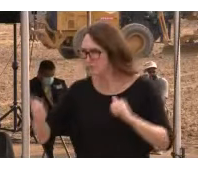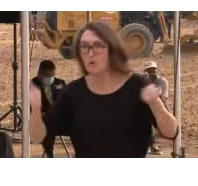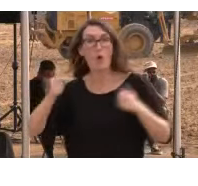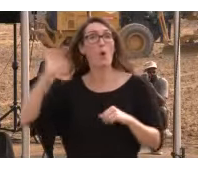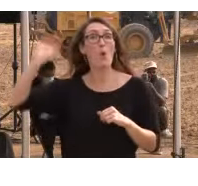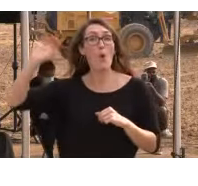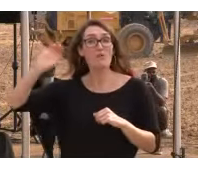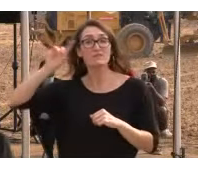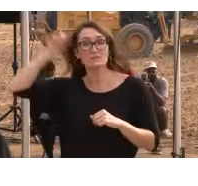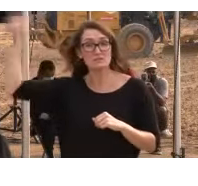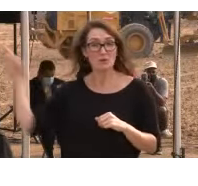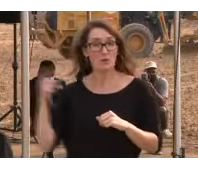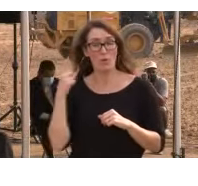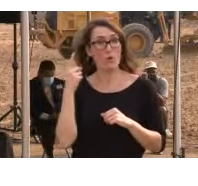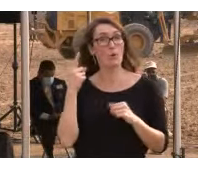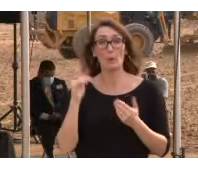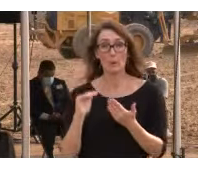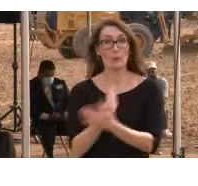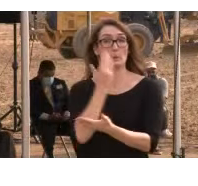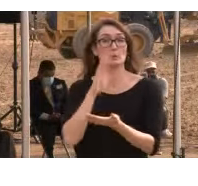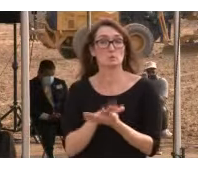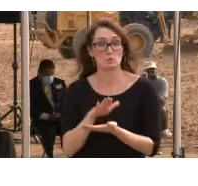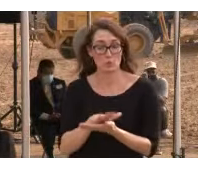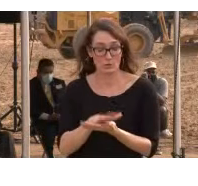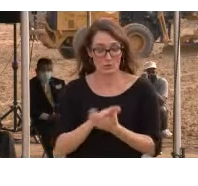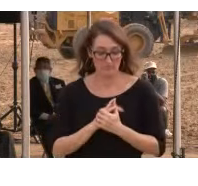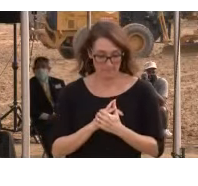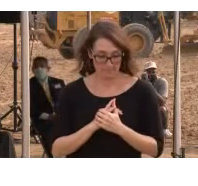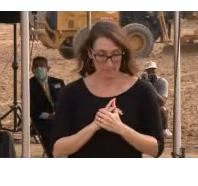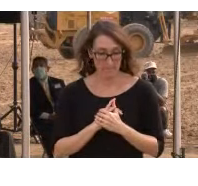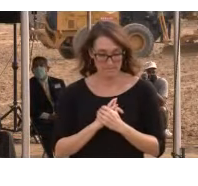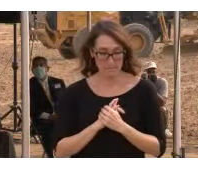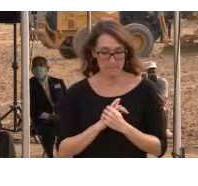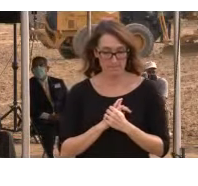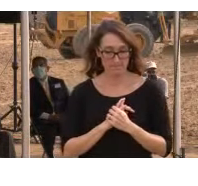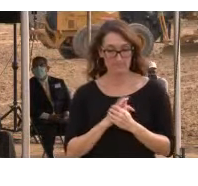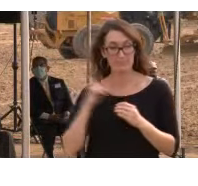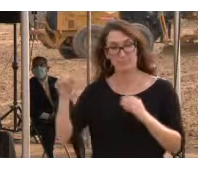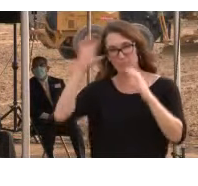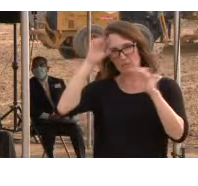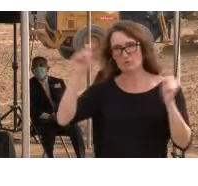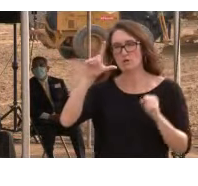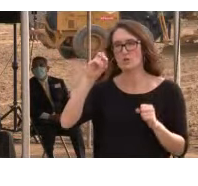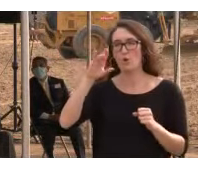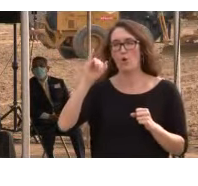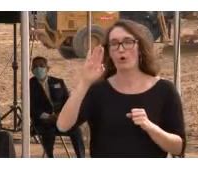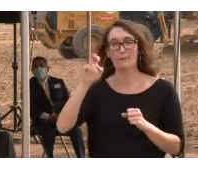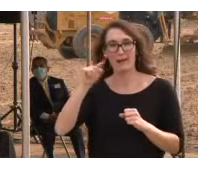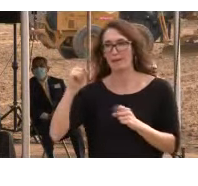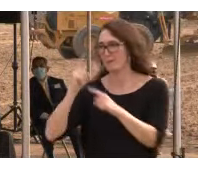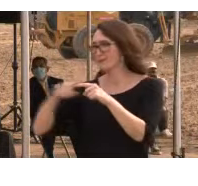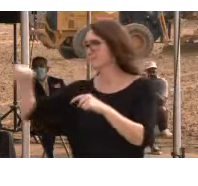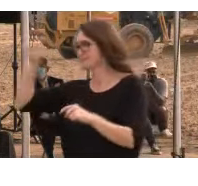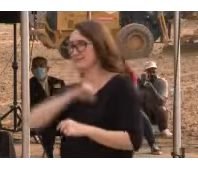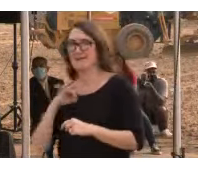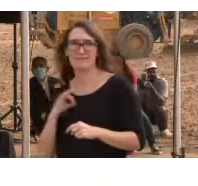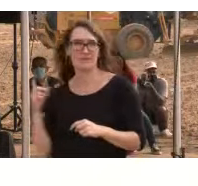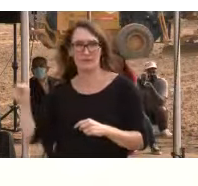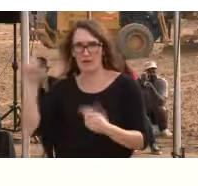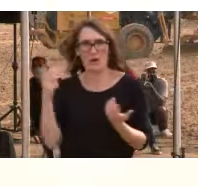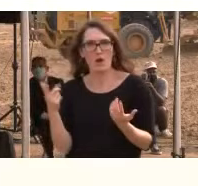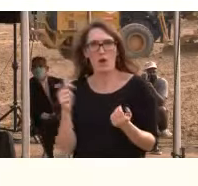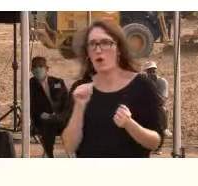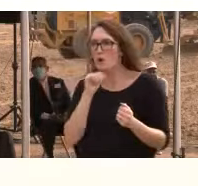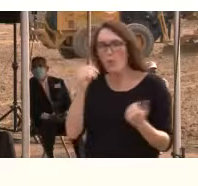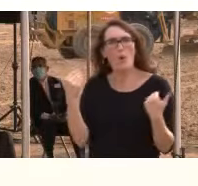Clovis, one of our great new schools, and President Lori Bennett out there and all of her staff, they don't have space